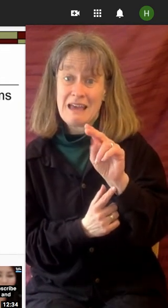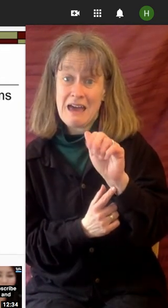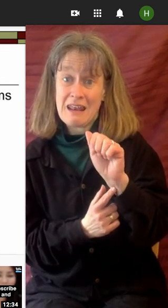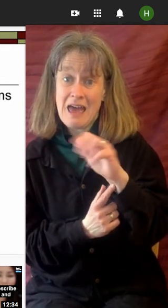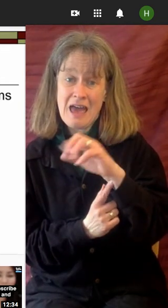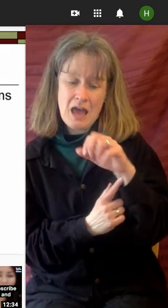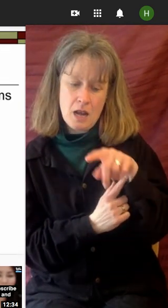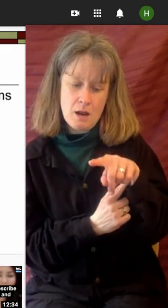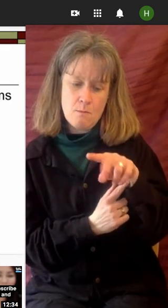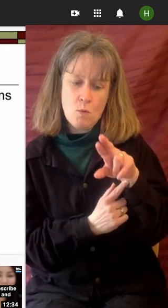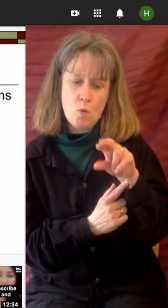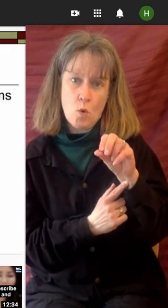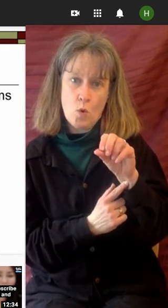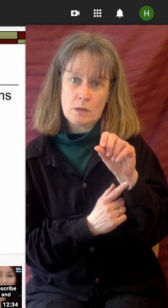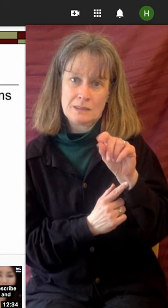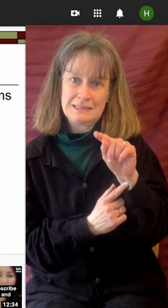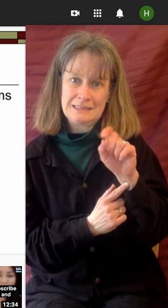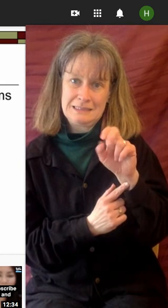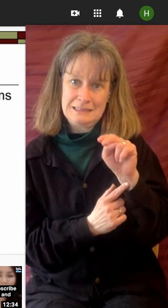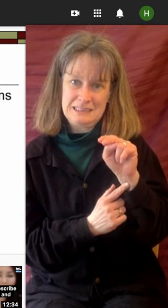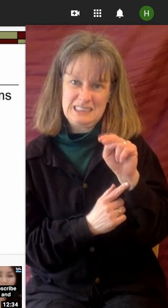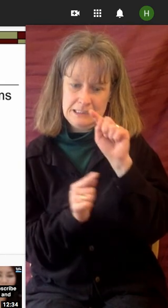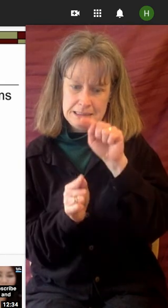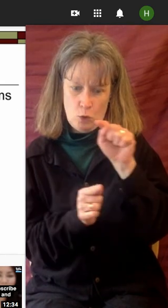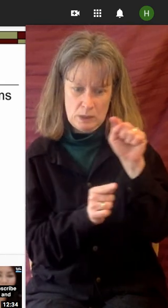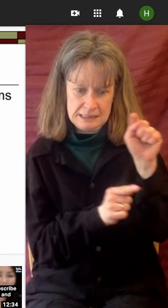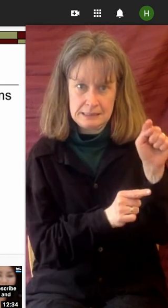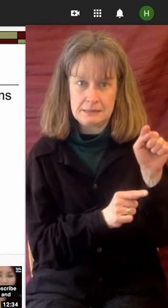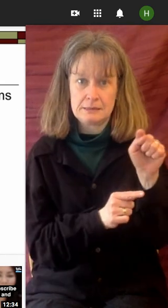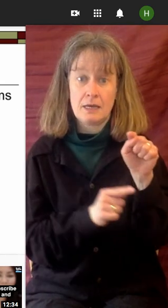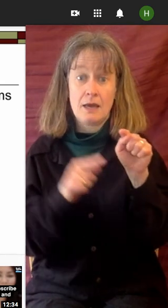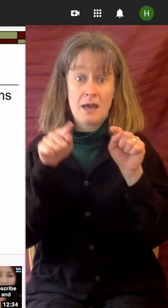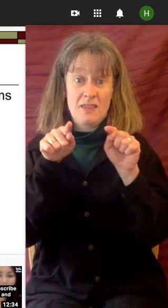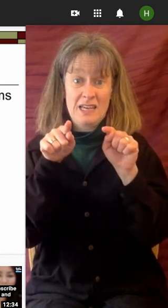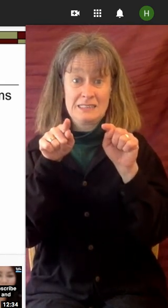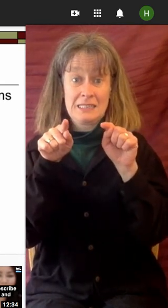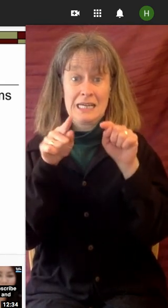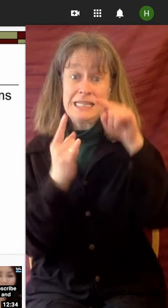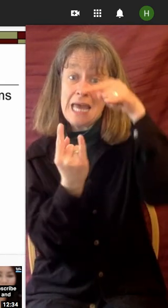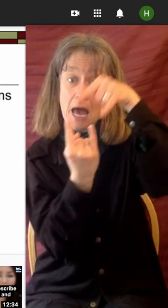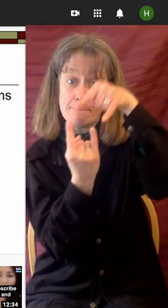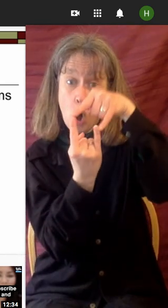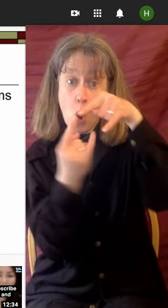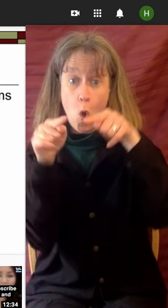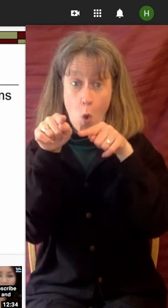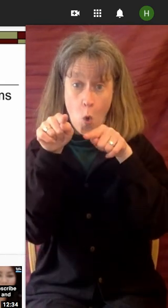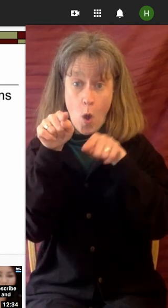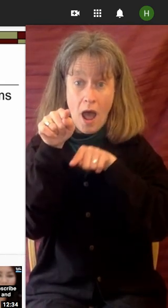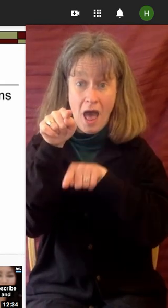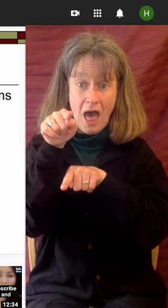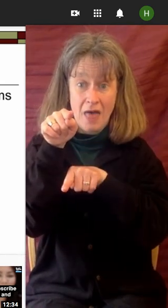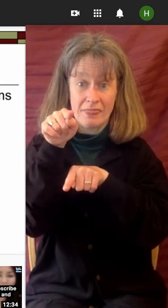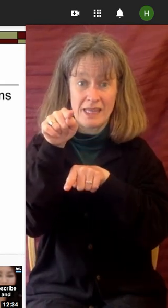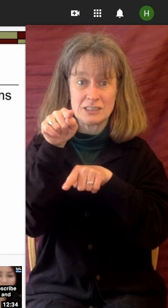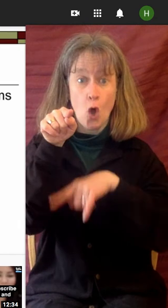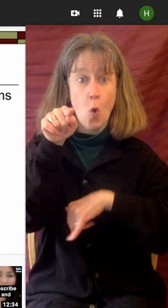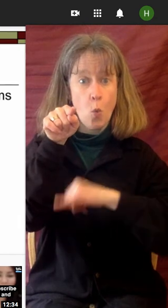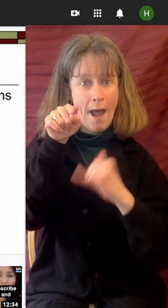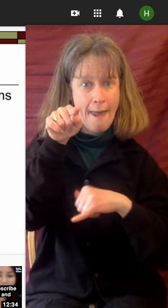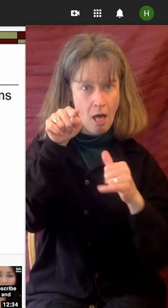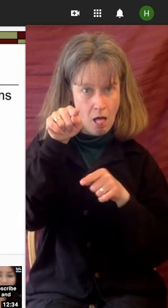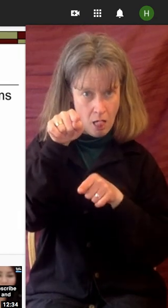a hippo, here's a humpback whale, the A's, the T's, the C's, and G's. And you can see they're